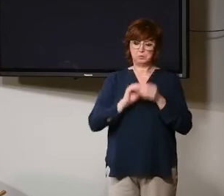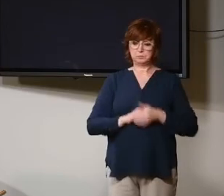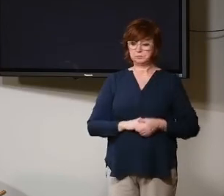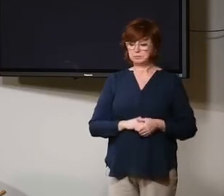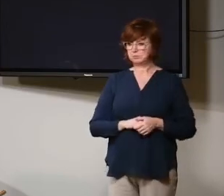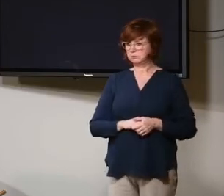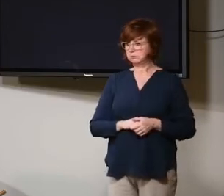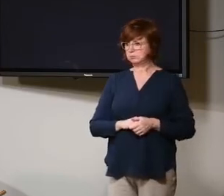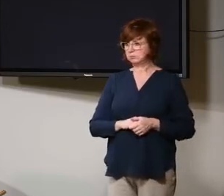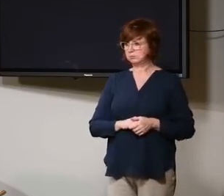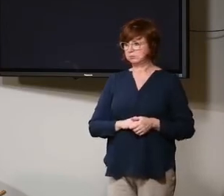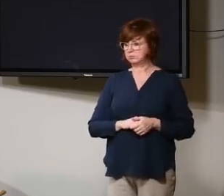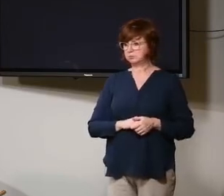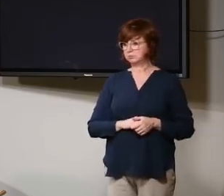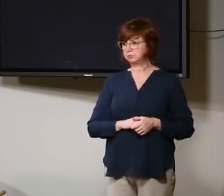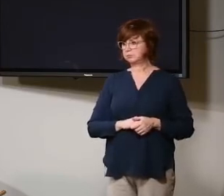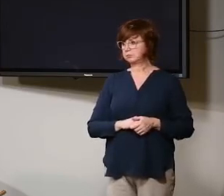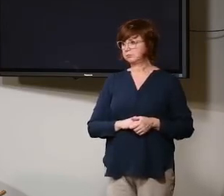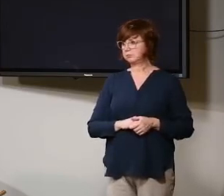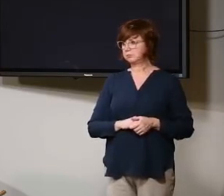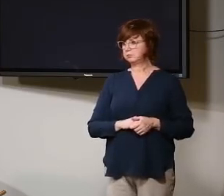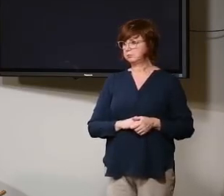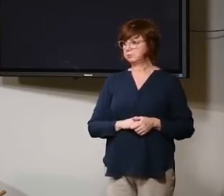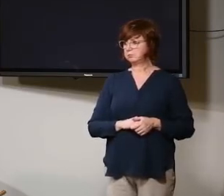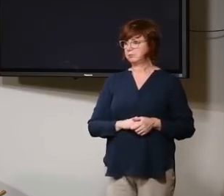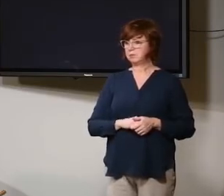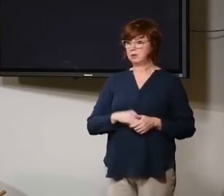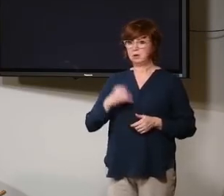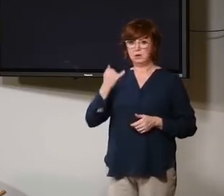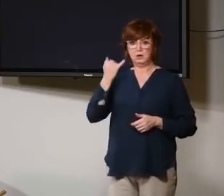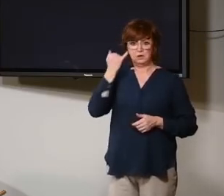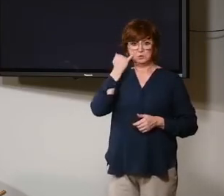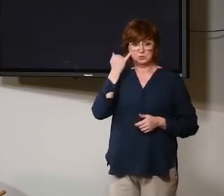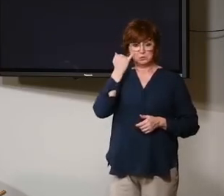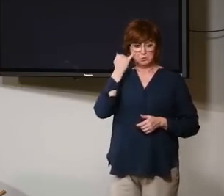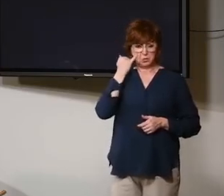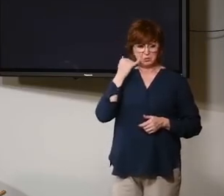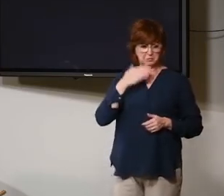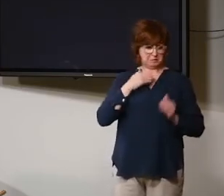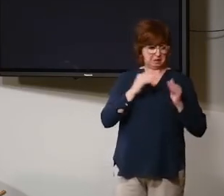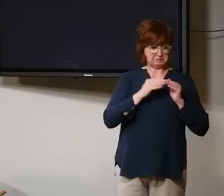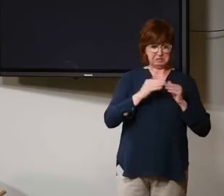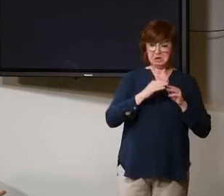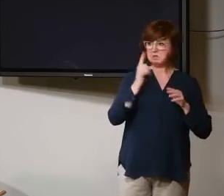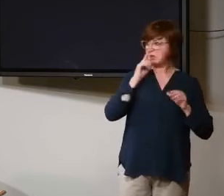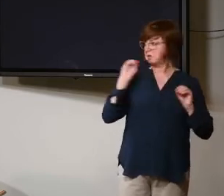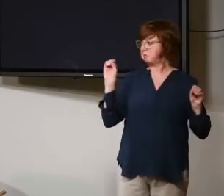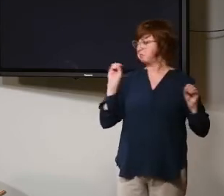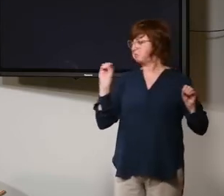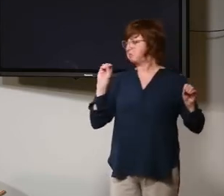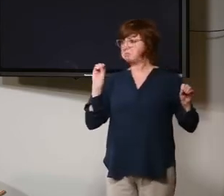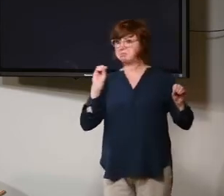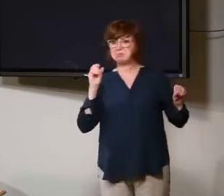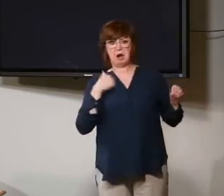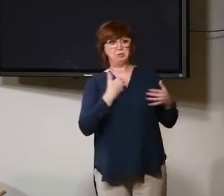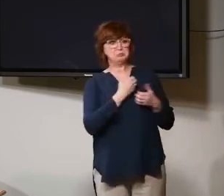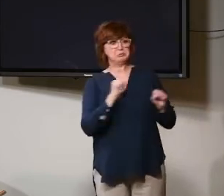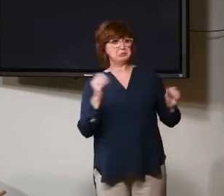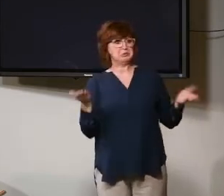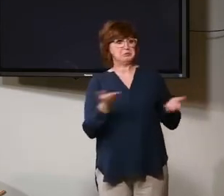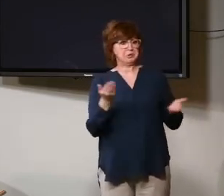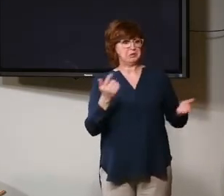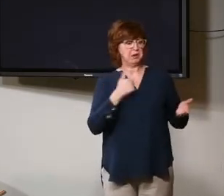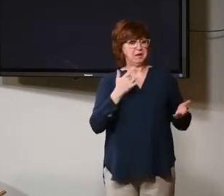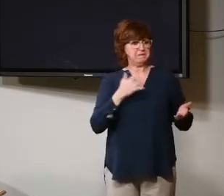be taking preventative measures as if it is in our community, no matter the size of the community that you live in. If whatever